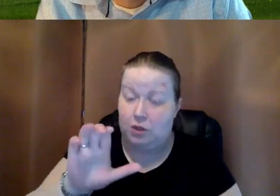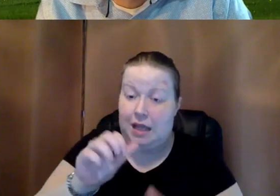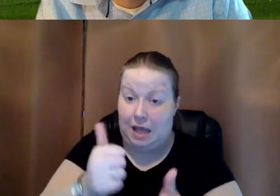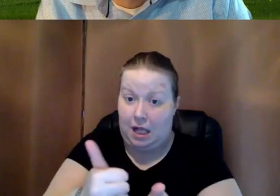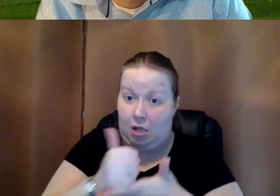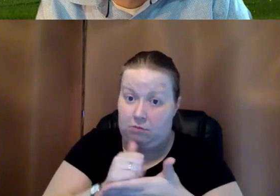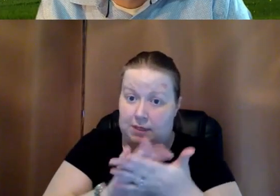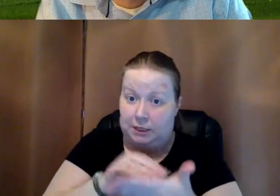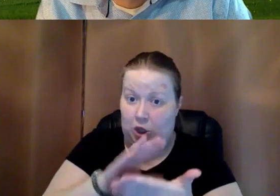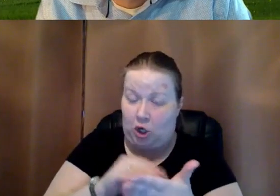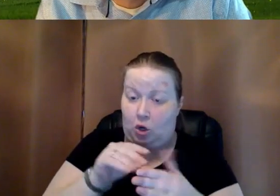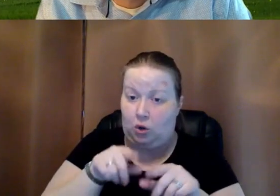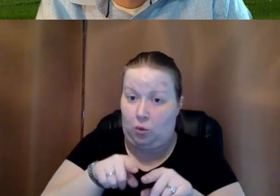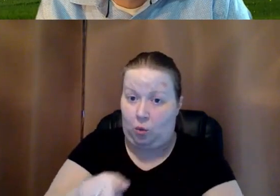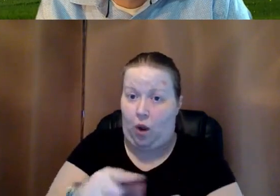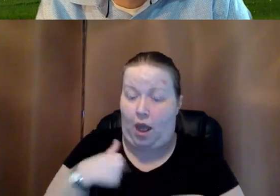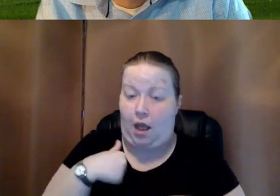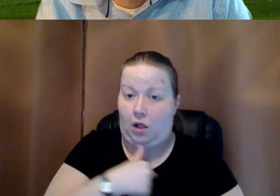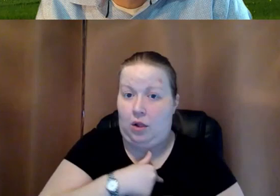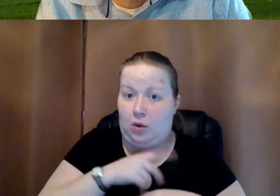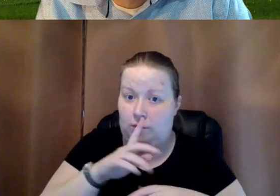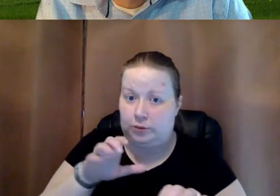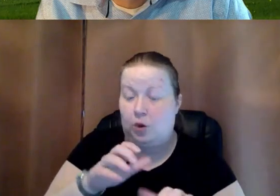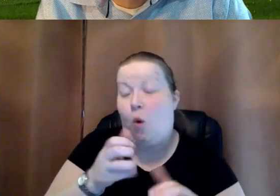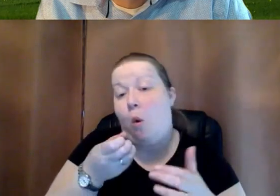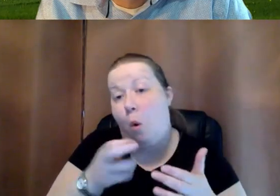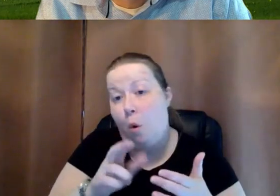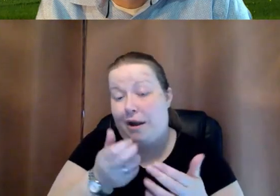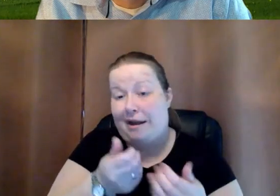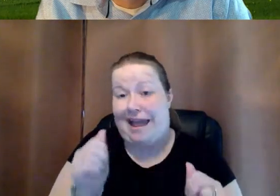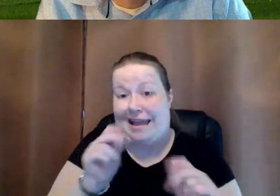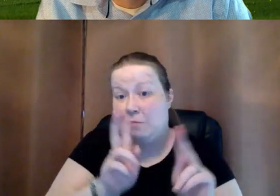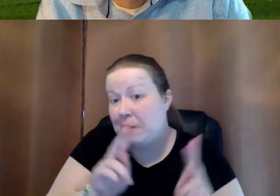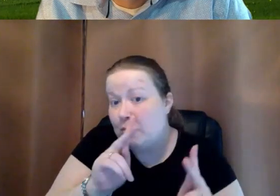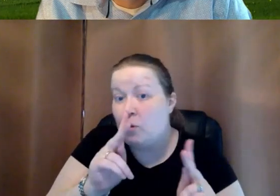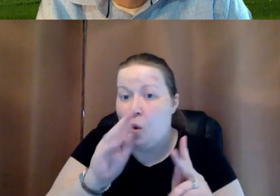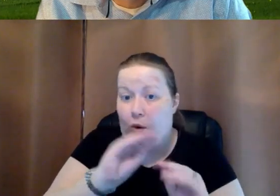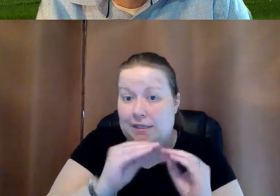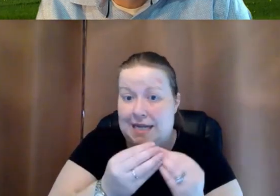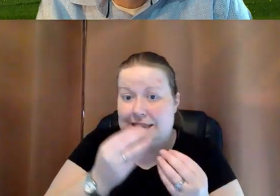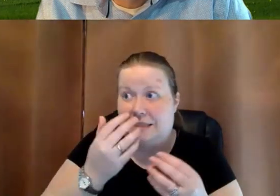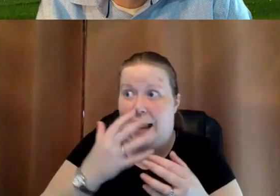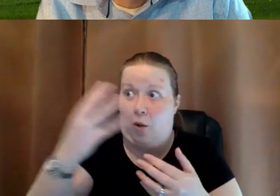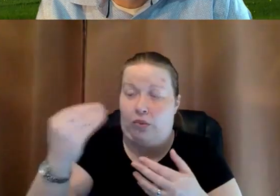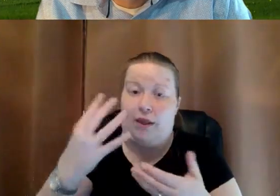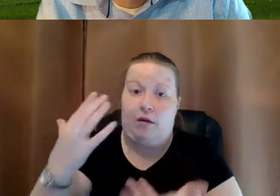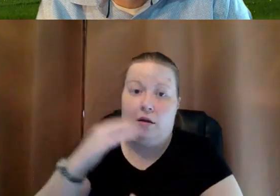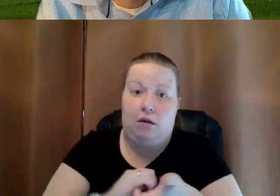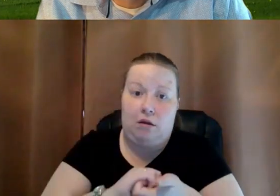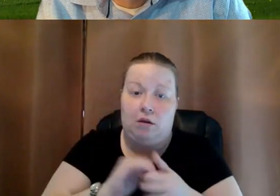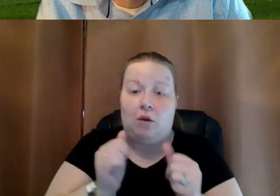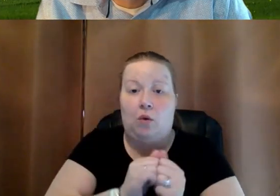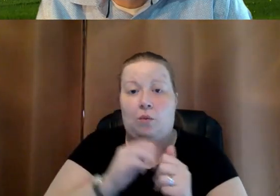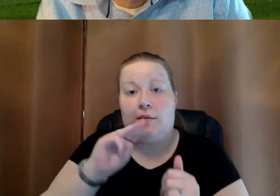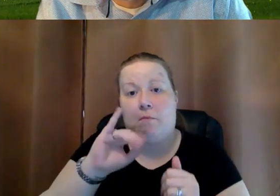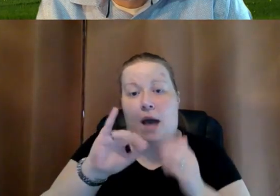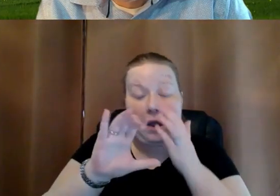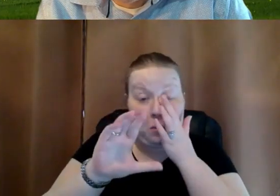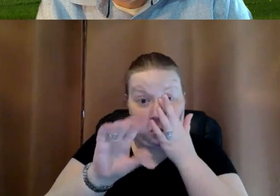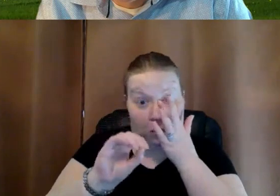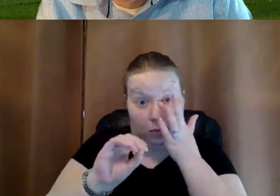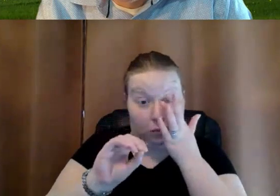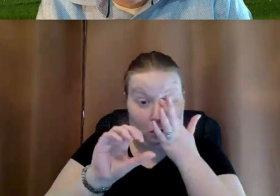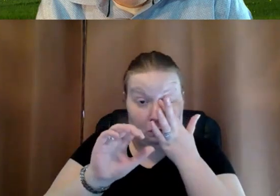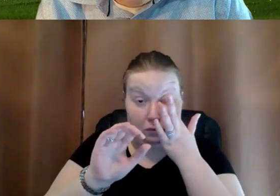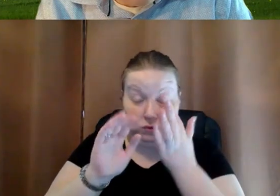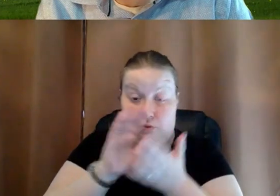doing, and or any people, organizations out there that are interested in partnering with a micro school that functions as a learning lab? Do you come across anything